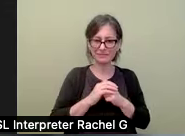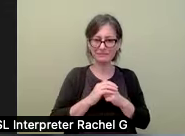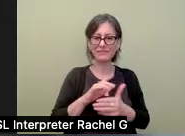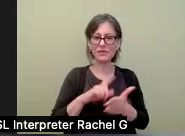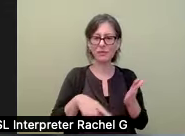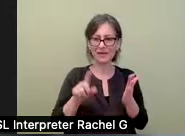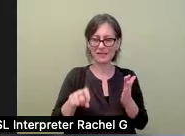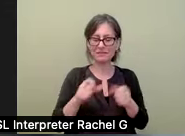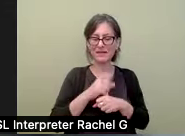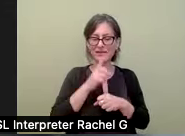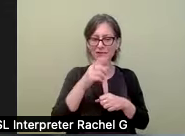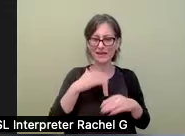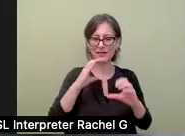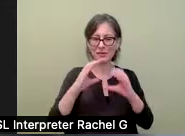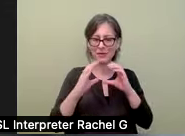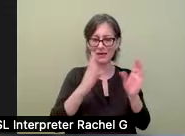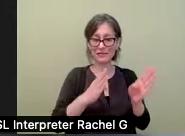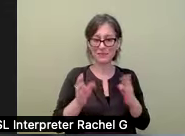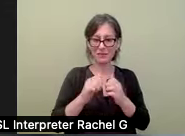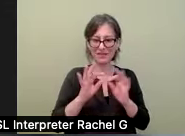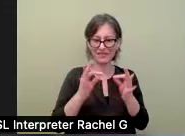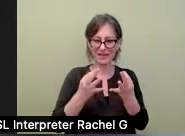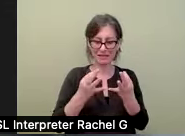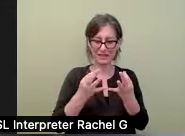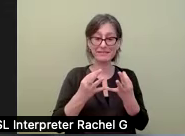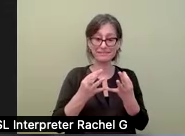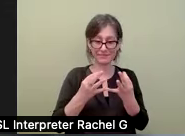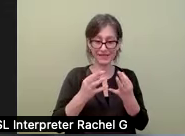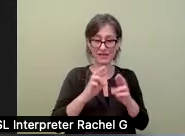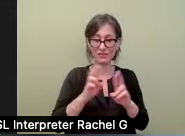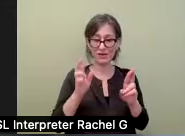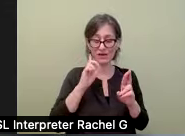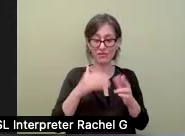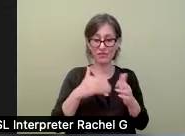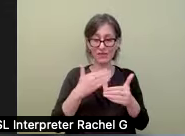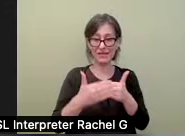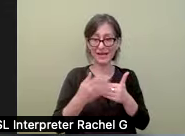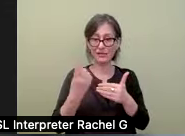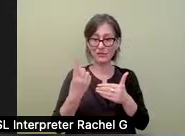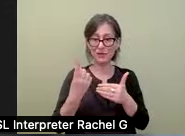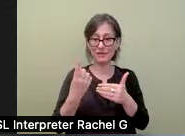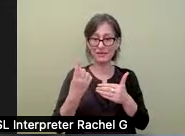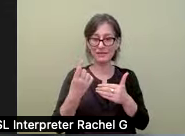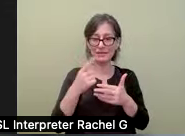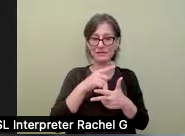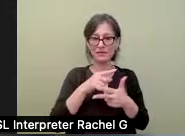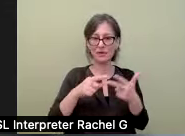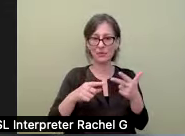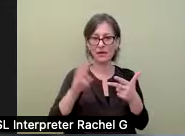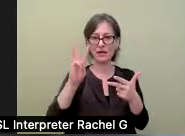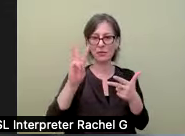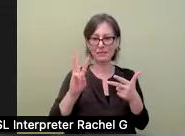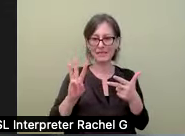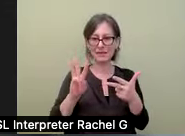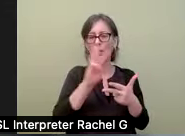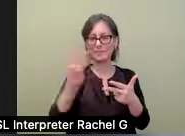have a communication plan with your family, and you're ready for the next tsunami. So here are 3 sites again that you can go